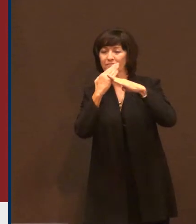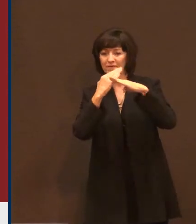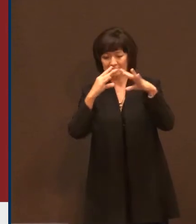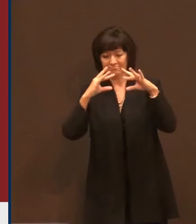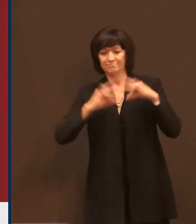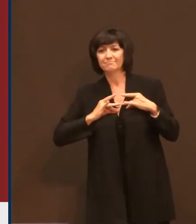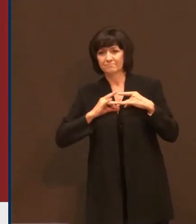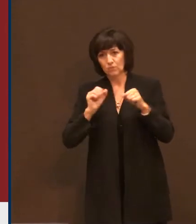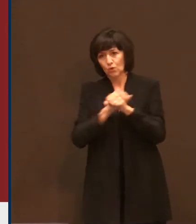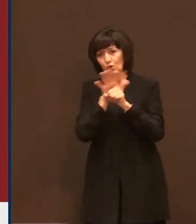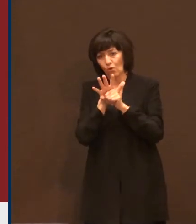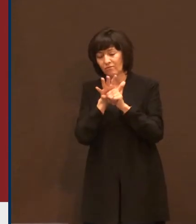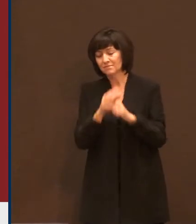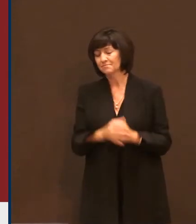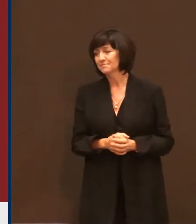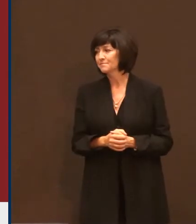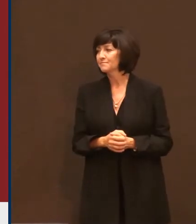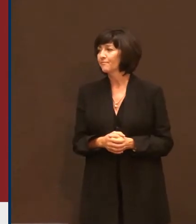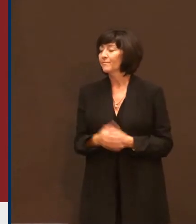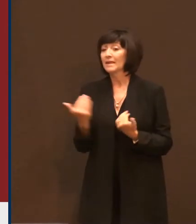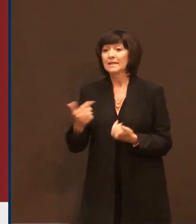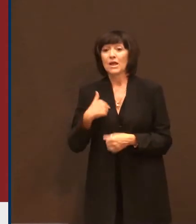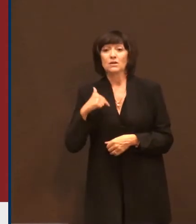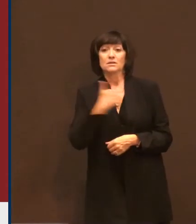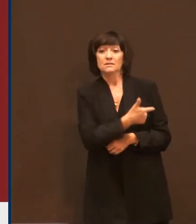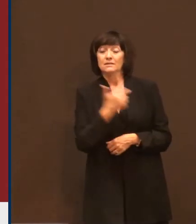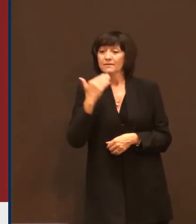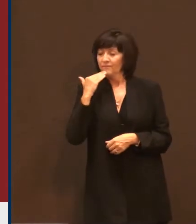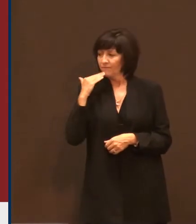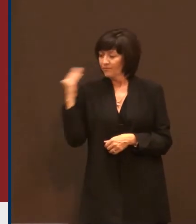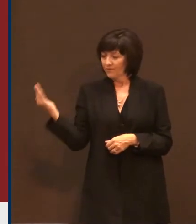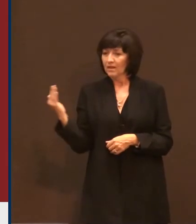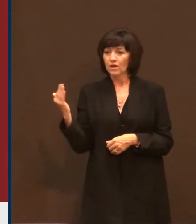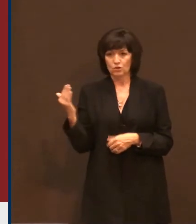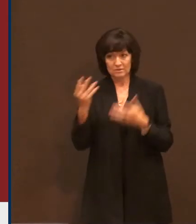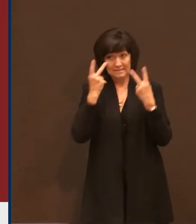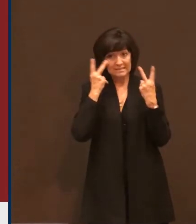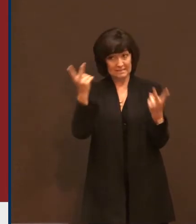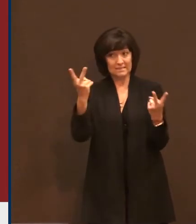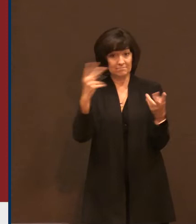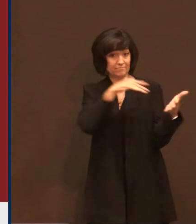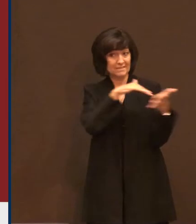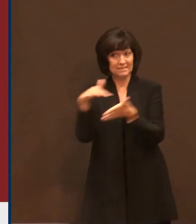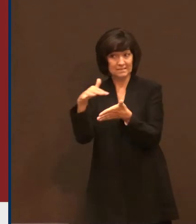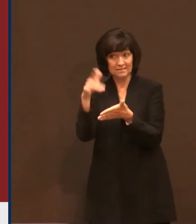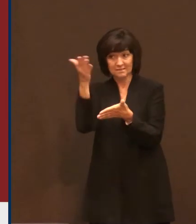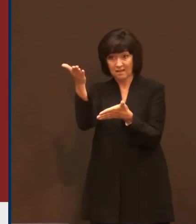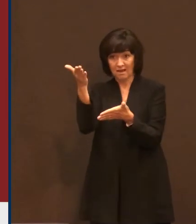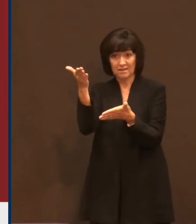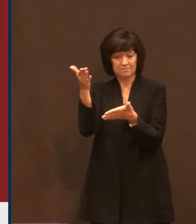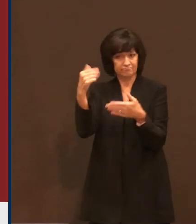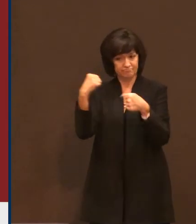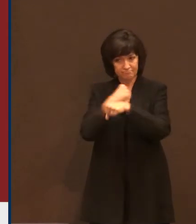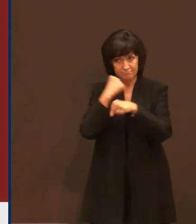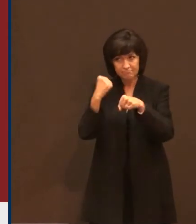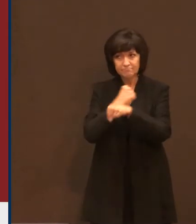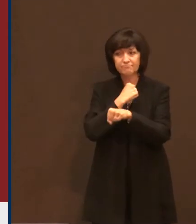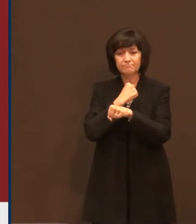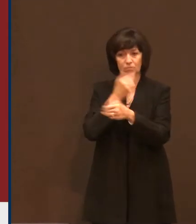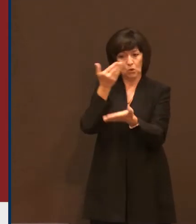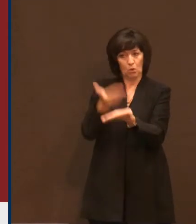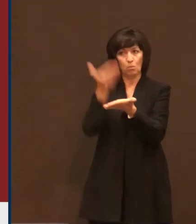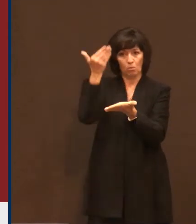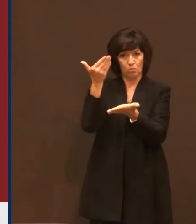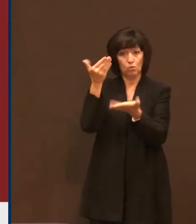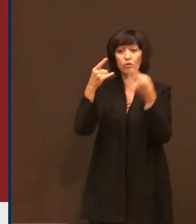Dr. Rattay. The data's in, the study's been done, face coverings work. And if you think about it, if we want our children